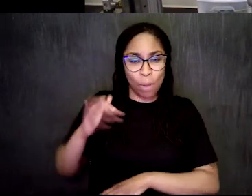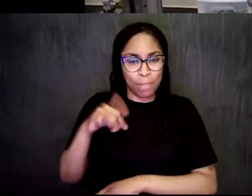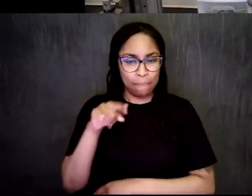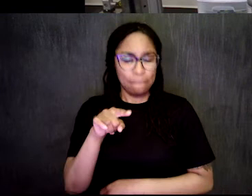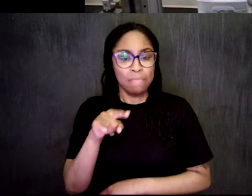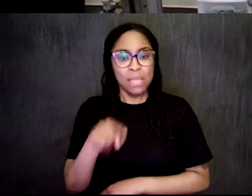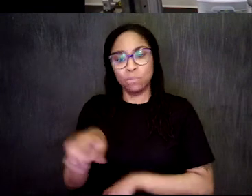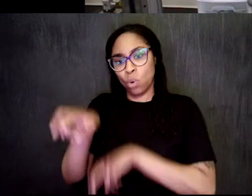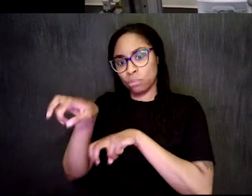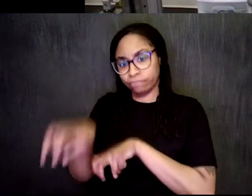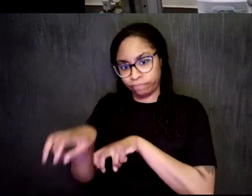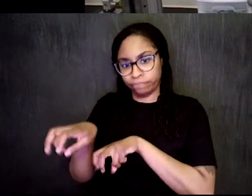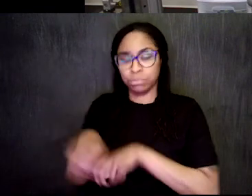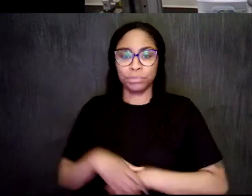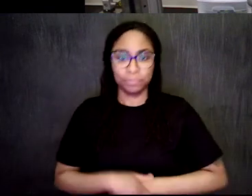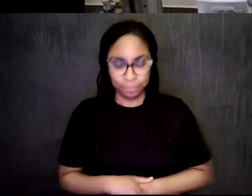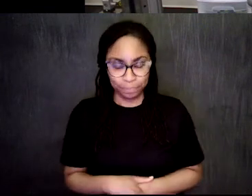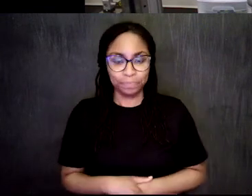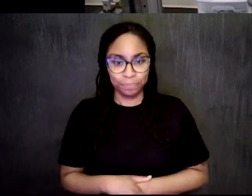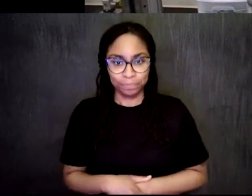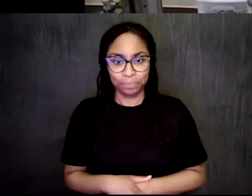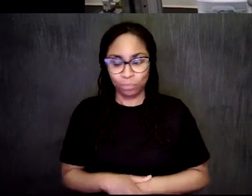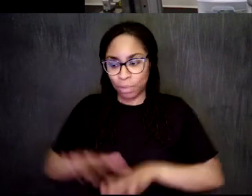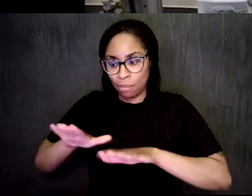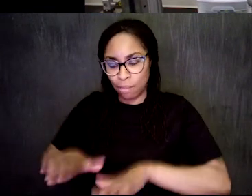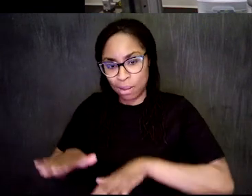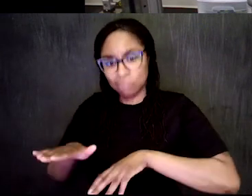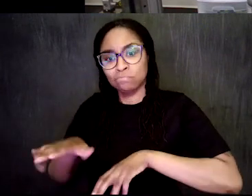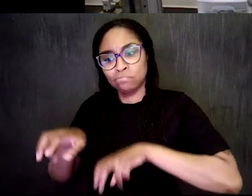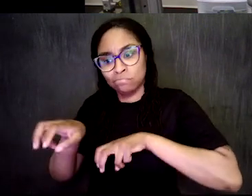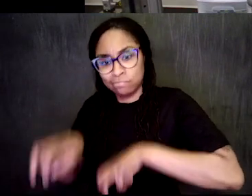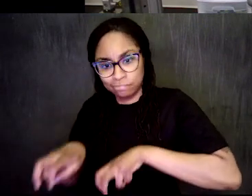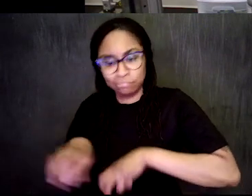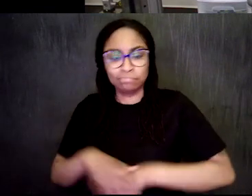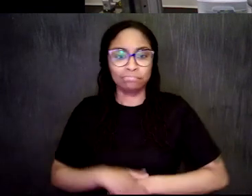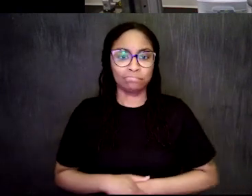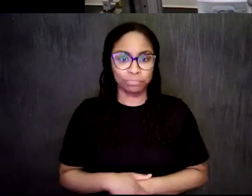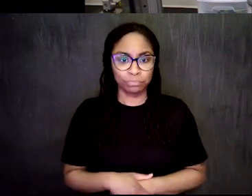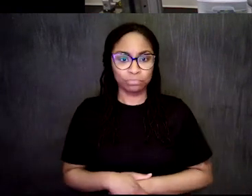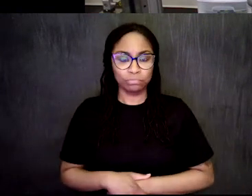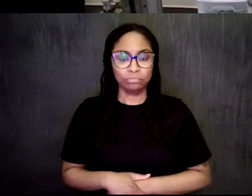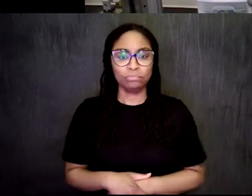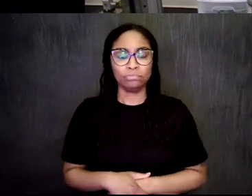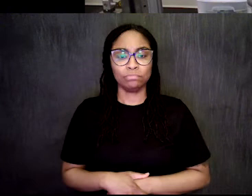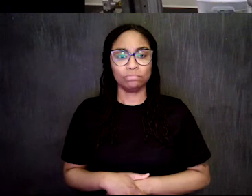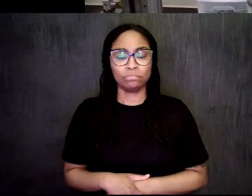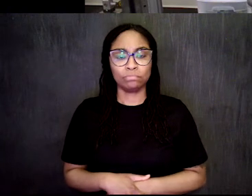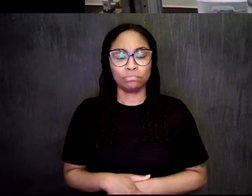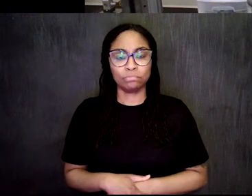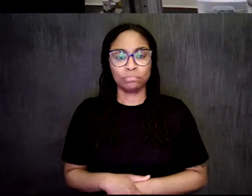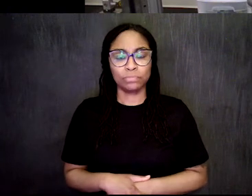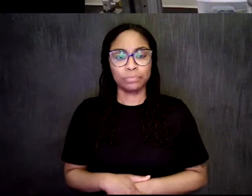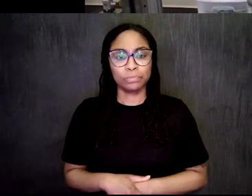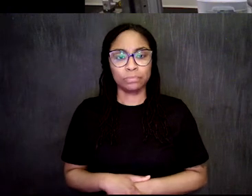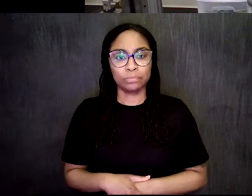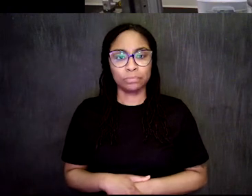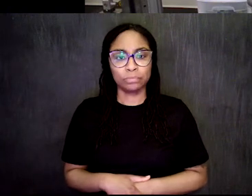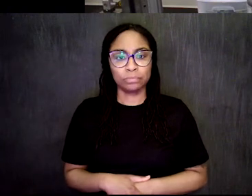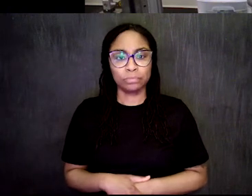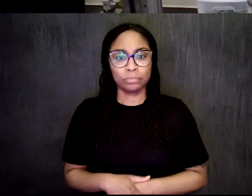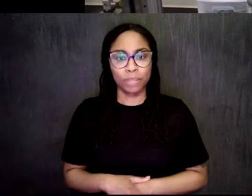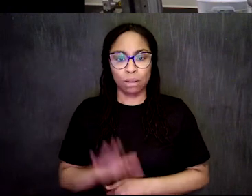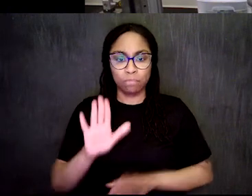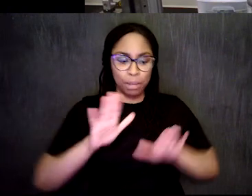supine, but this one's going to be done in the quadruped position. So we're going to be on our hands and our knees. So we're going to come forward, place our hands